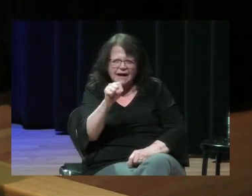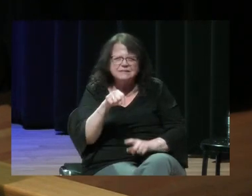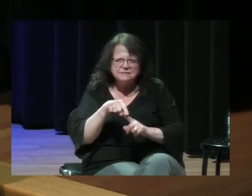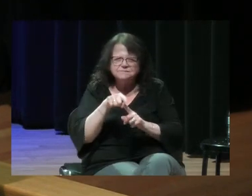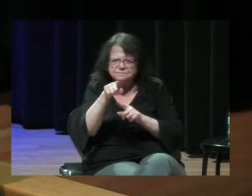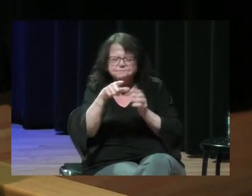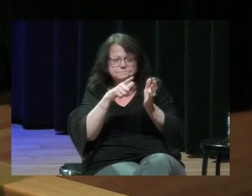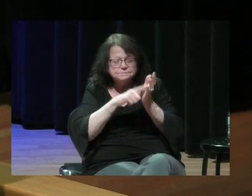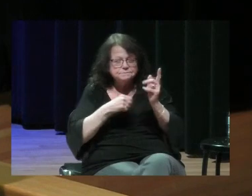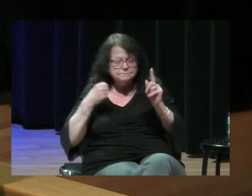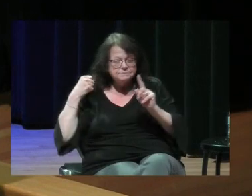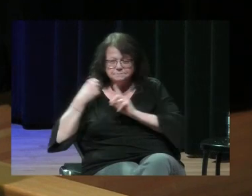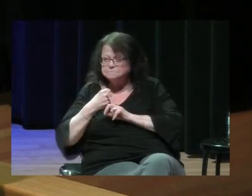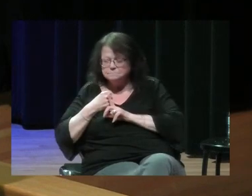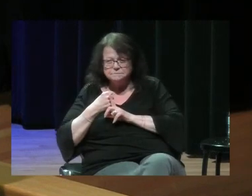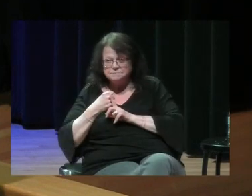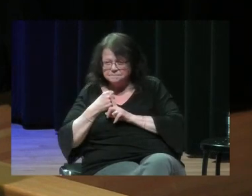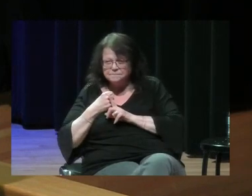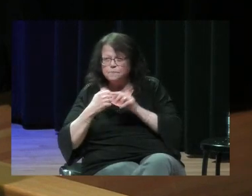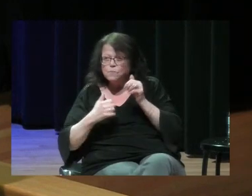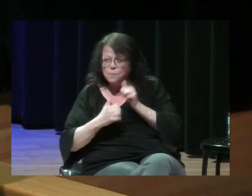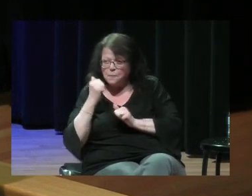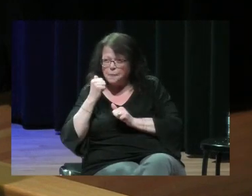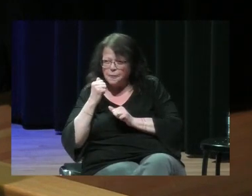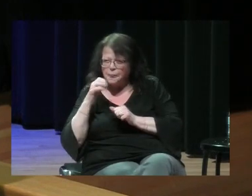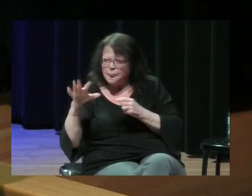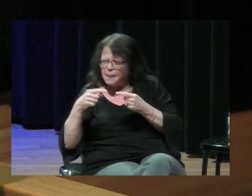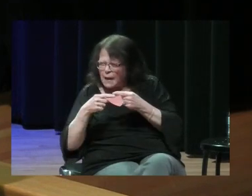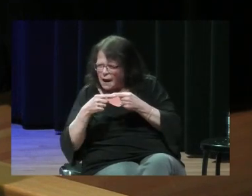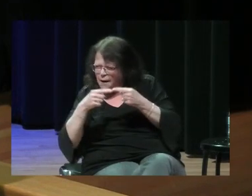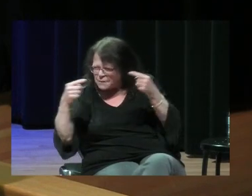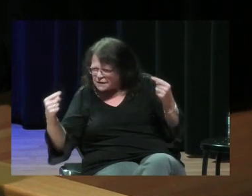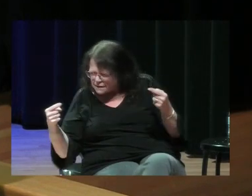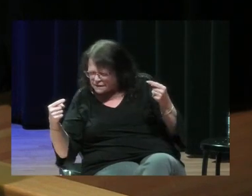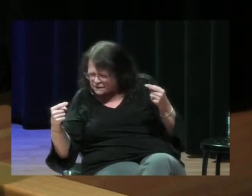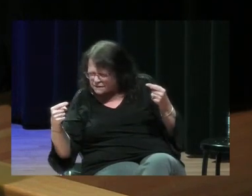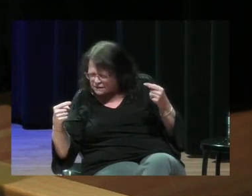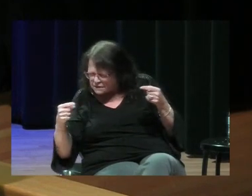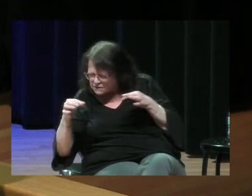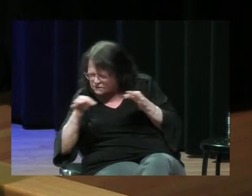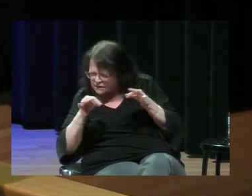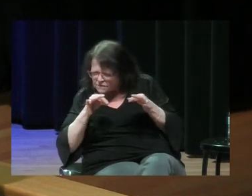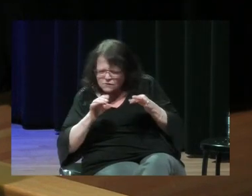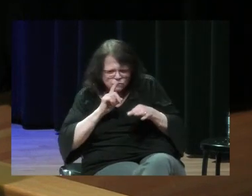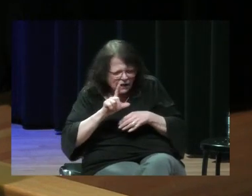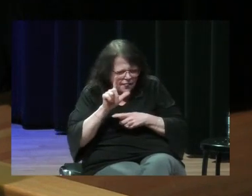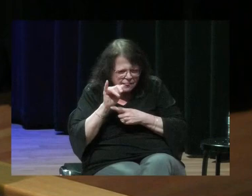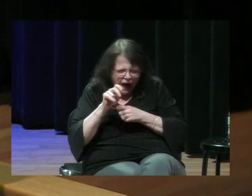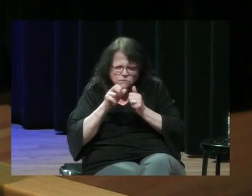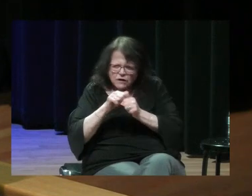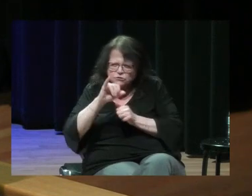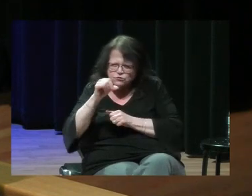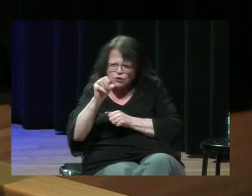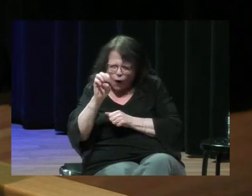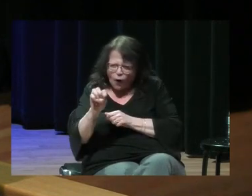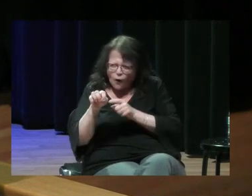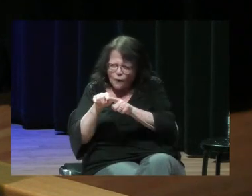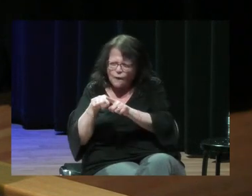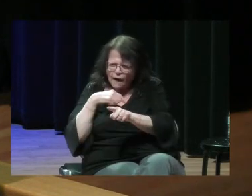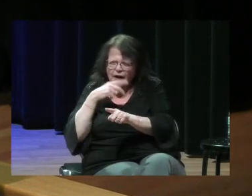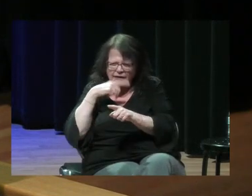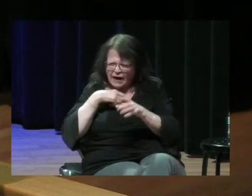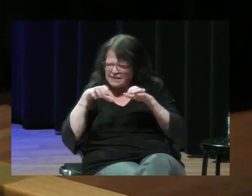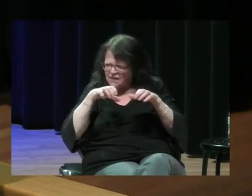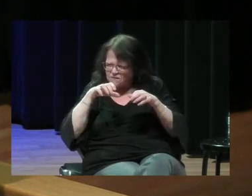struck me the most is the opposite of what Beth just described. There's a real vibe with Joe that I did all the